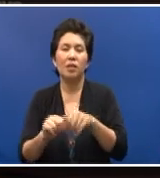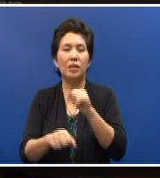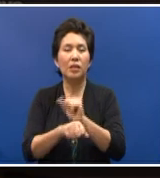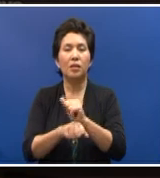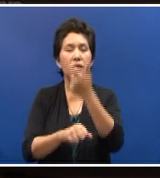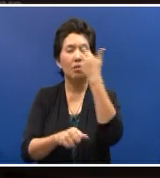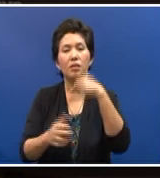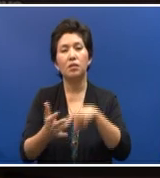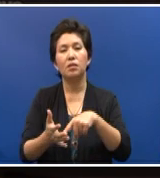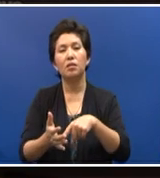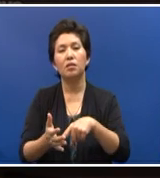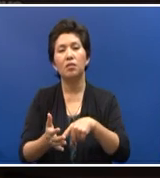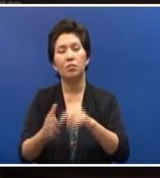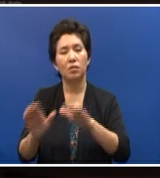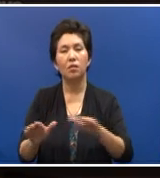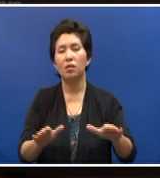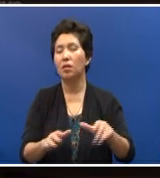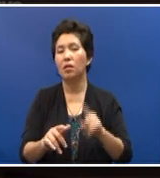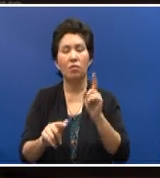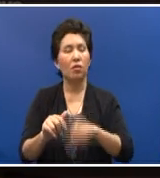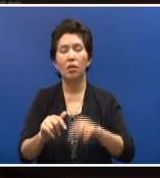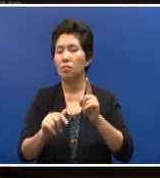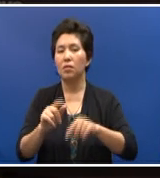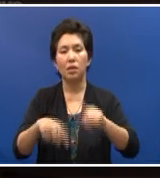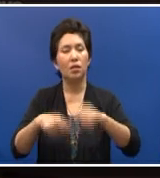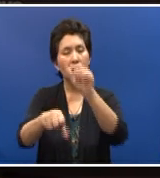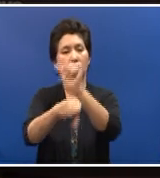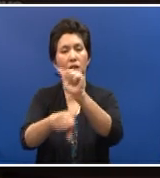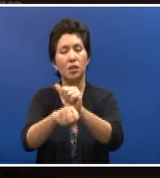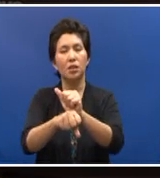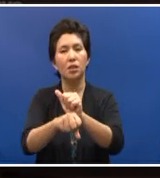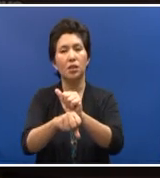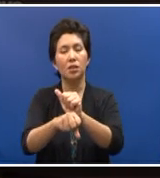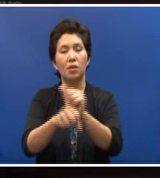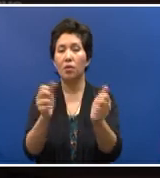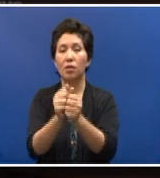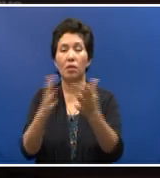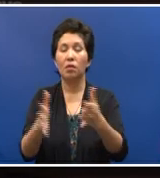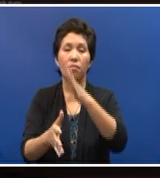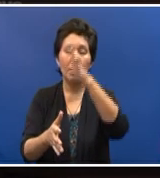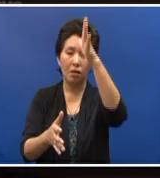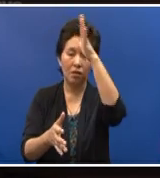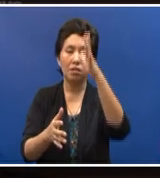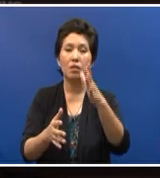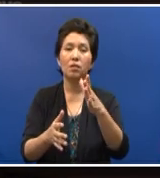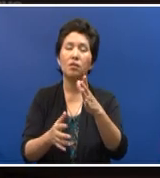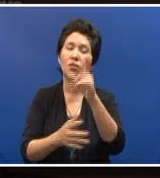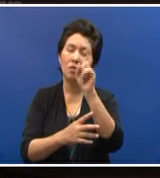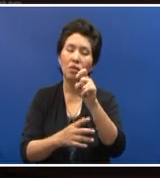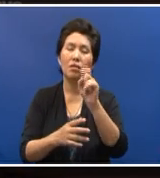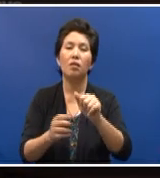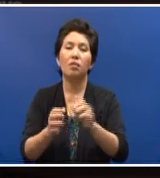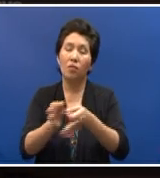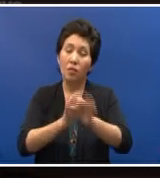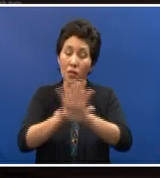this, children are not expected to go to work and help their parents. Instead, they are reminded to study hard